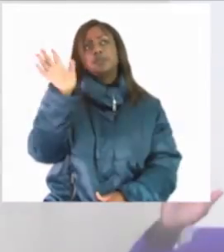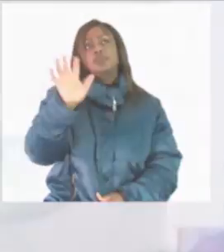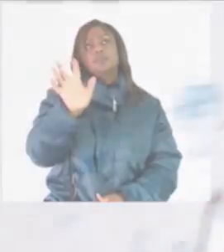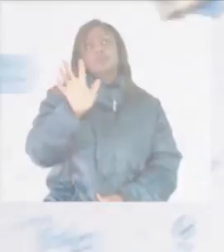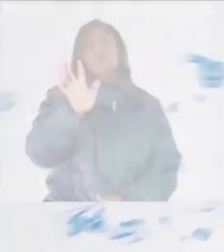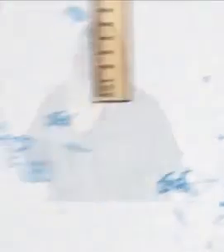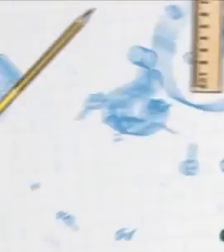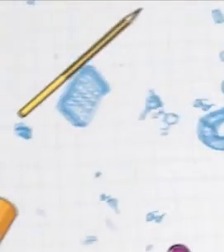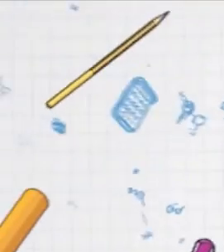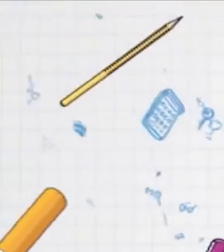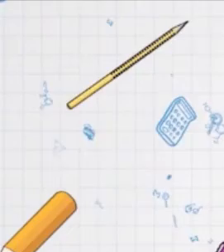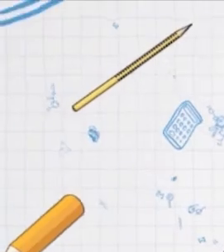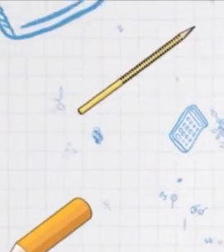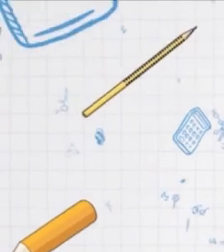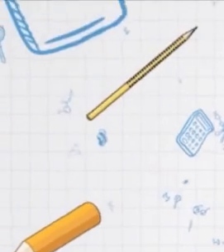Bye-bye.